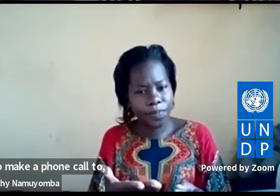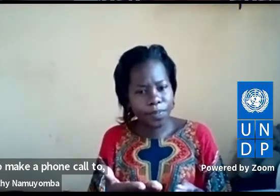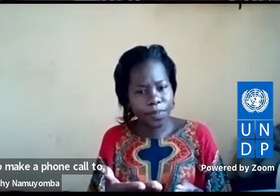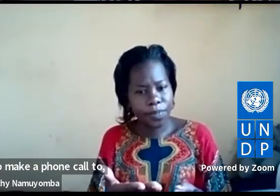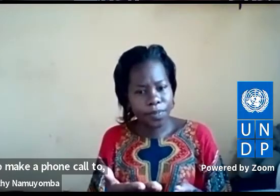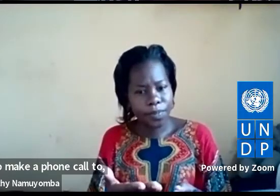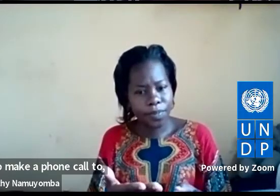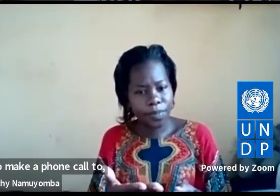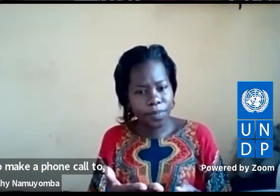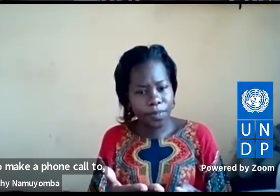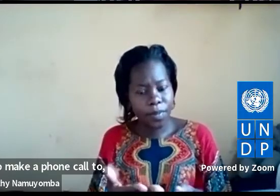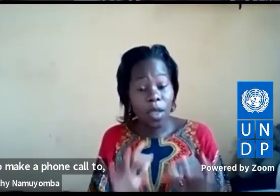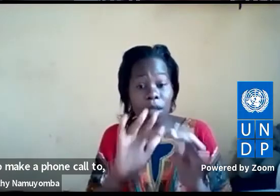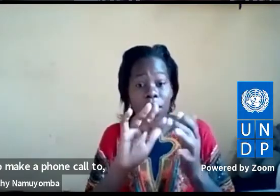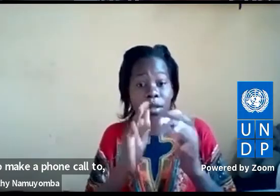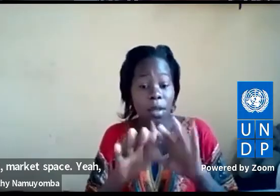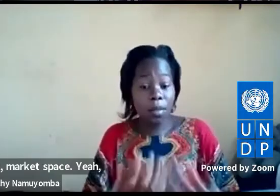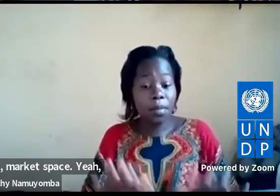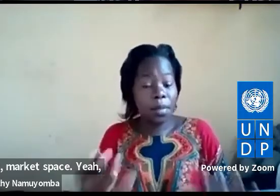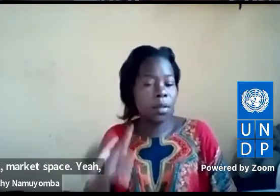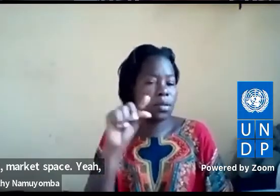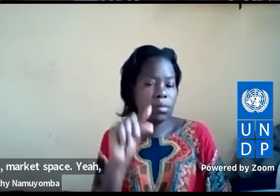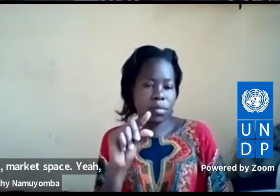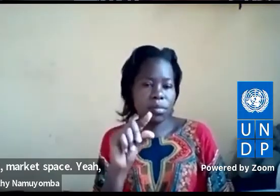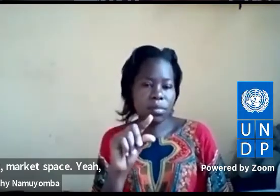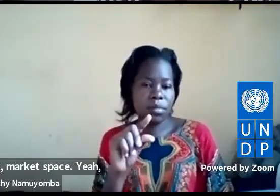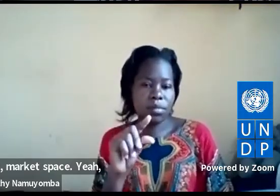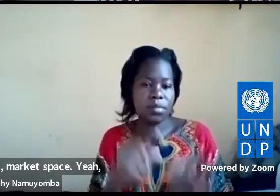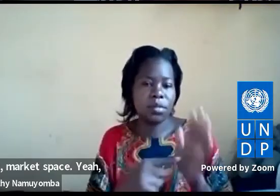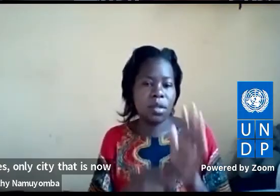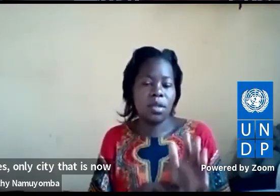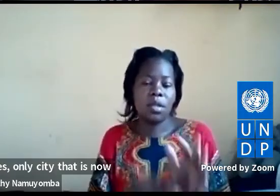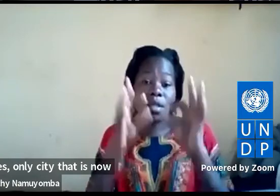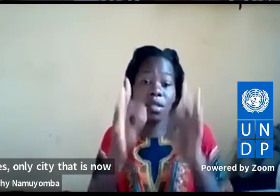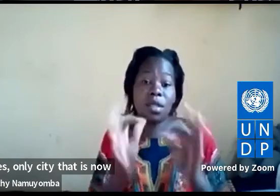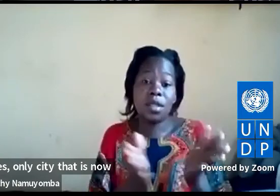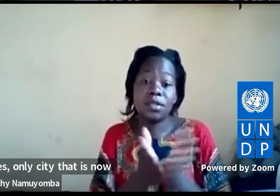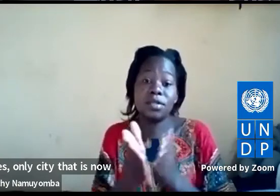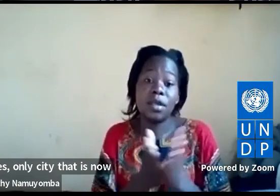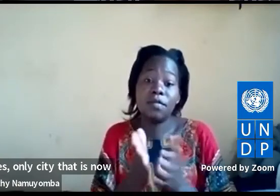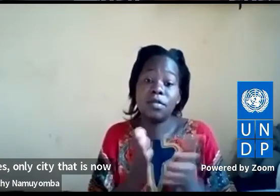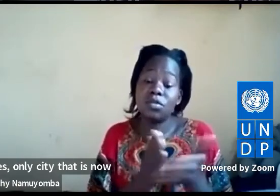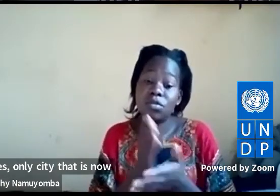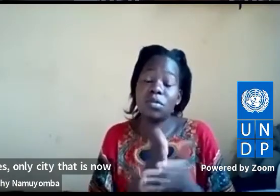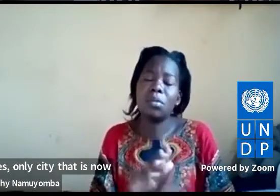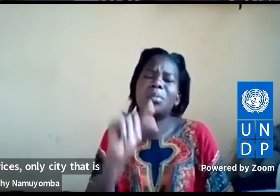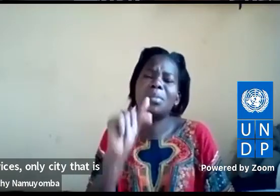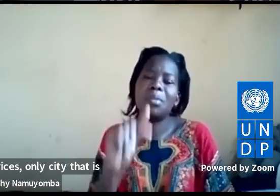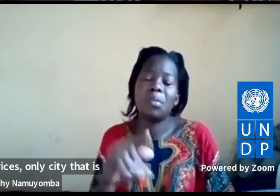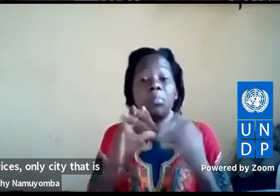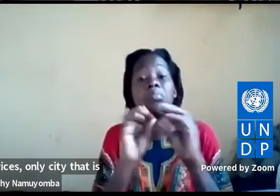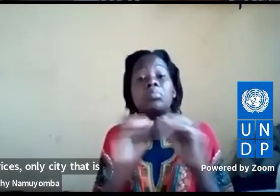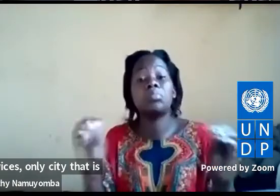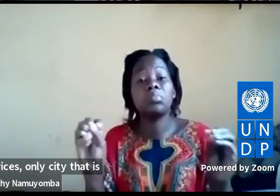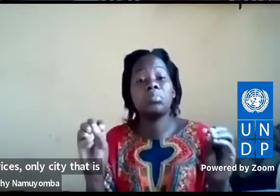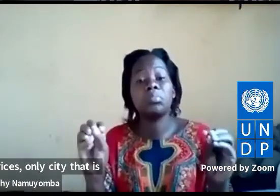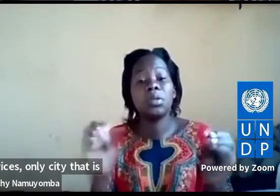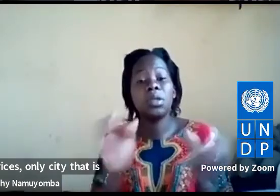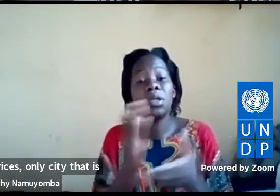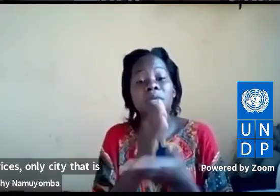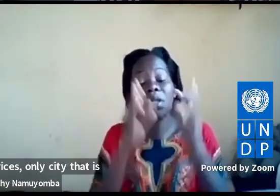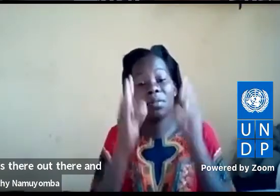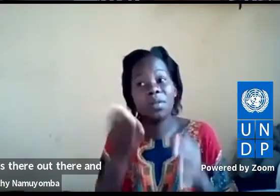space, yeah, for either the products or services. Honestly, there is none in terms of something that is there out there and is usable